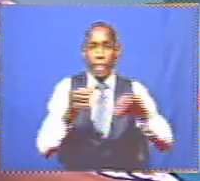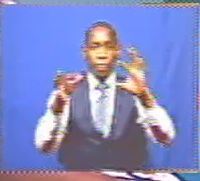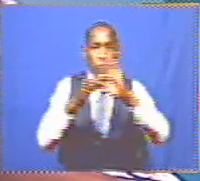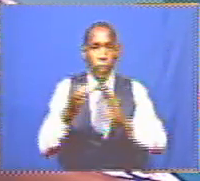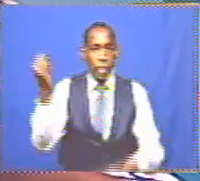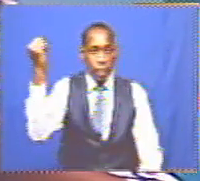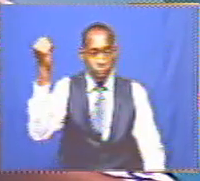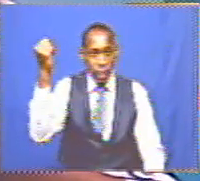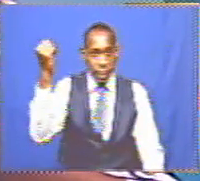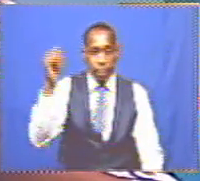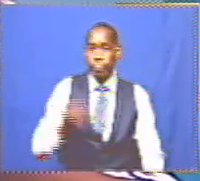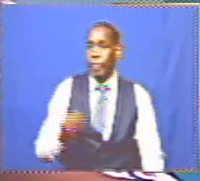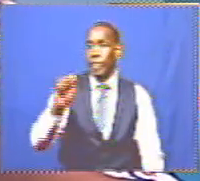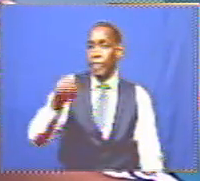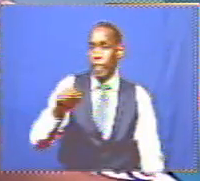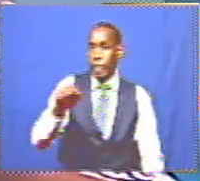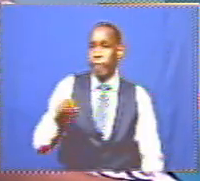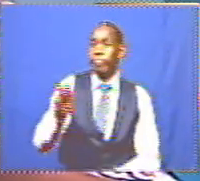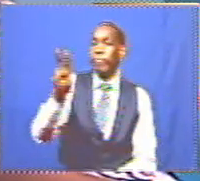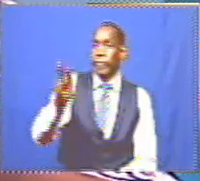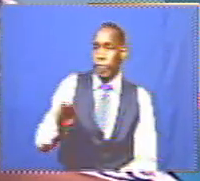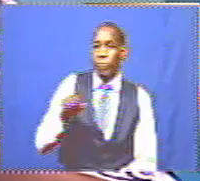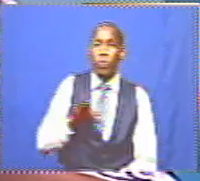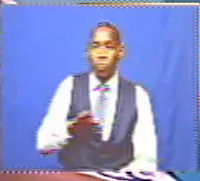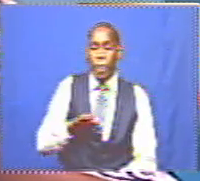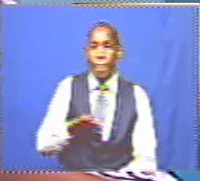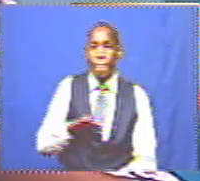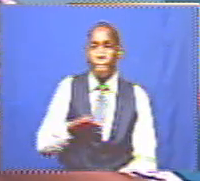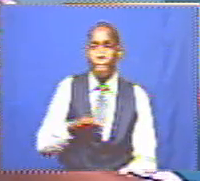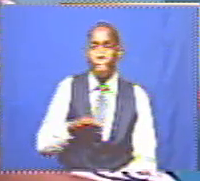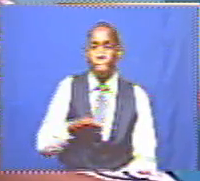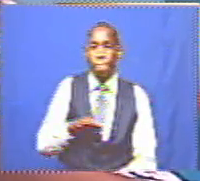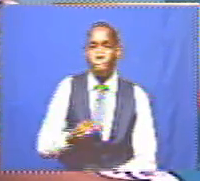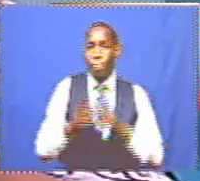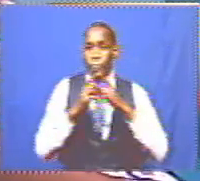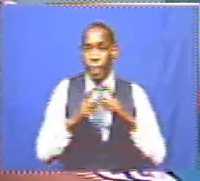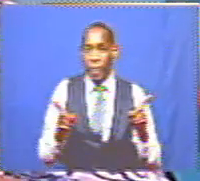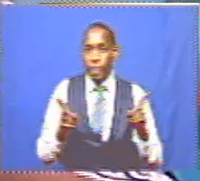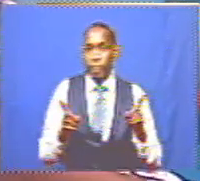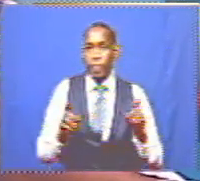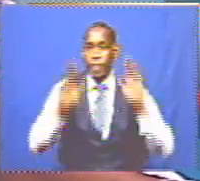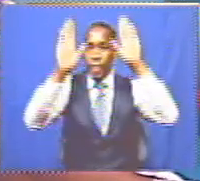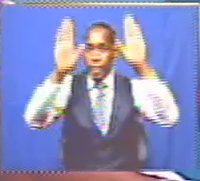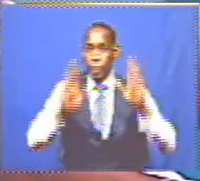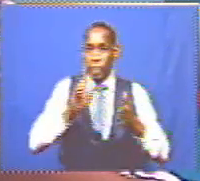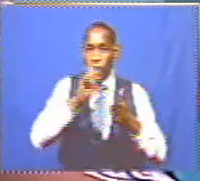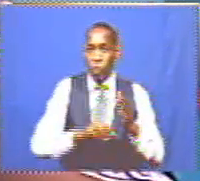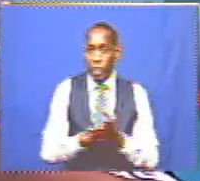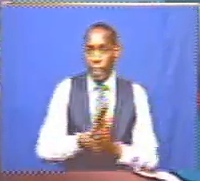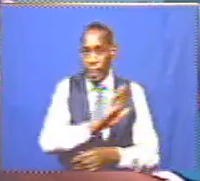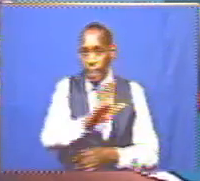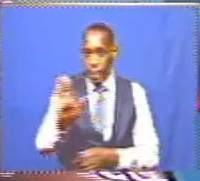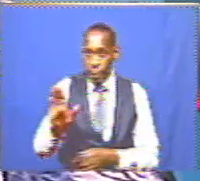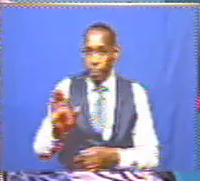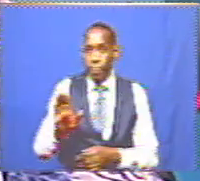politics, yes, you'll be looked at as a woman, but it's more important for you to be able to